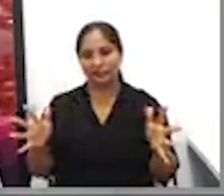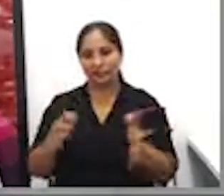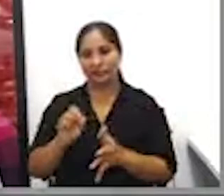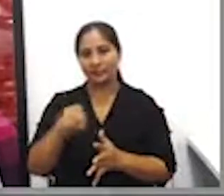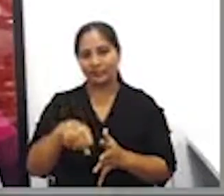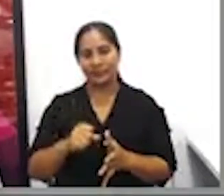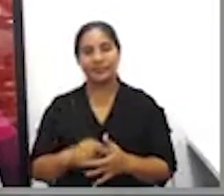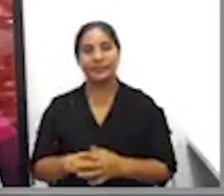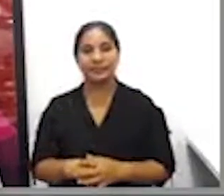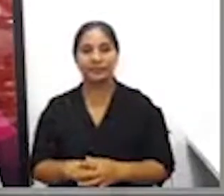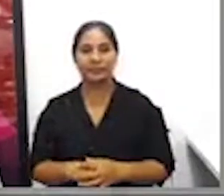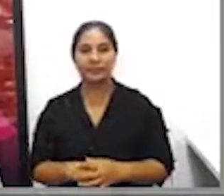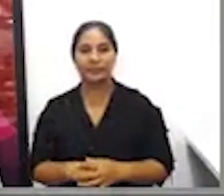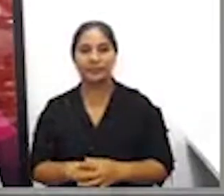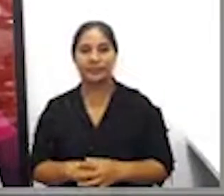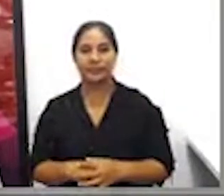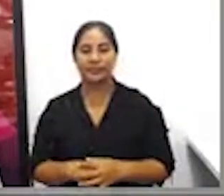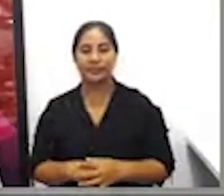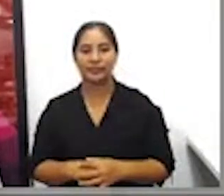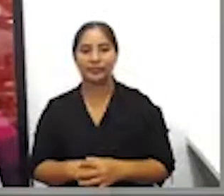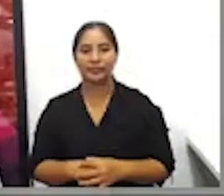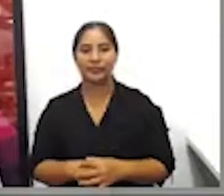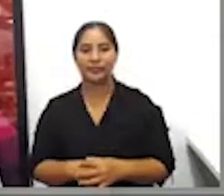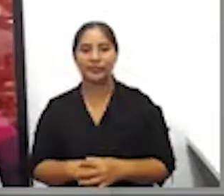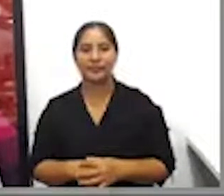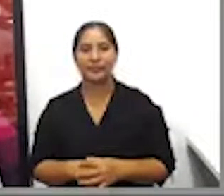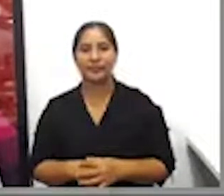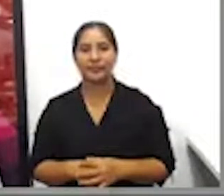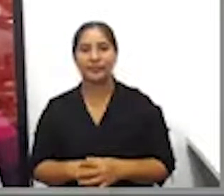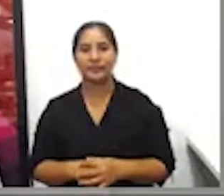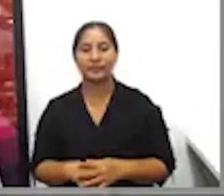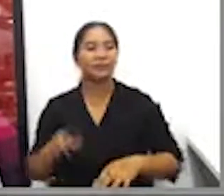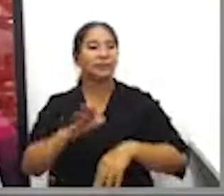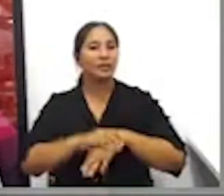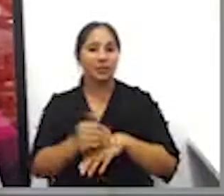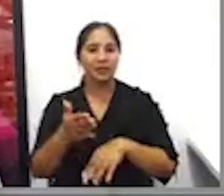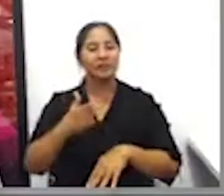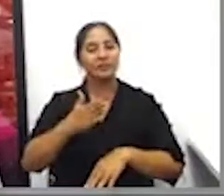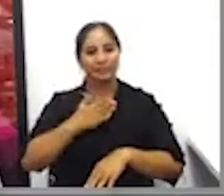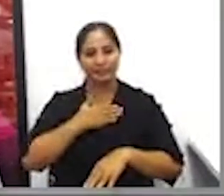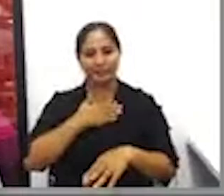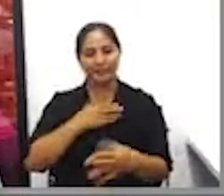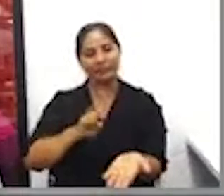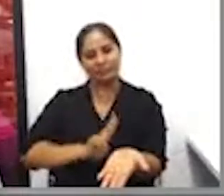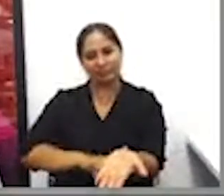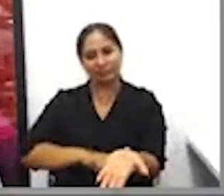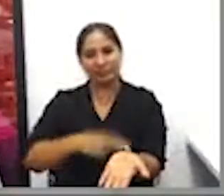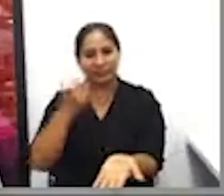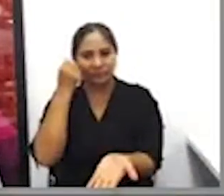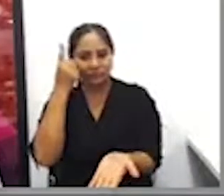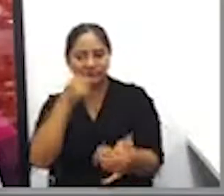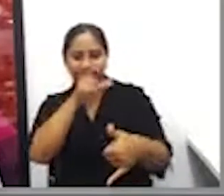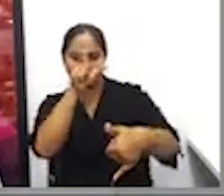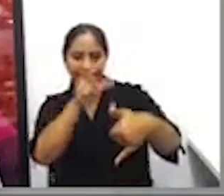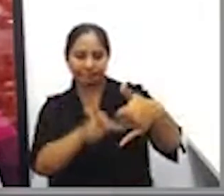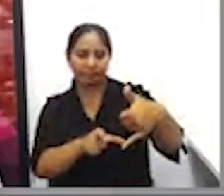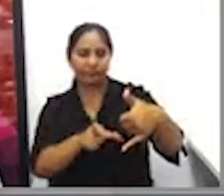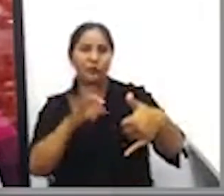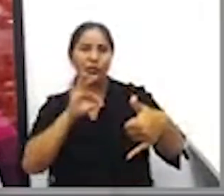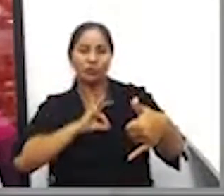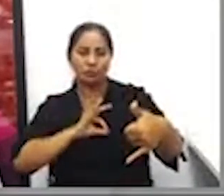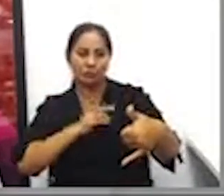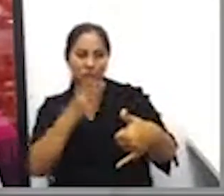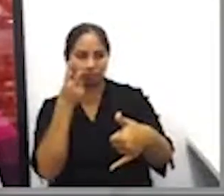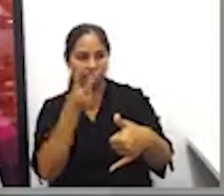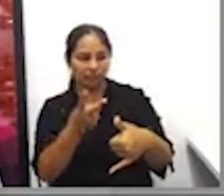But my clinical skills actually helped me understand people and have an appreciation for what people have to